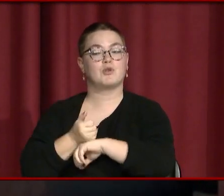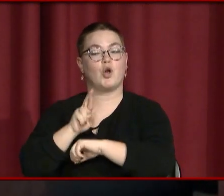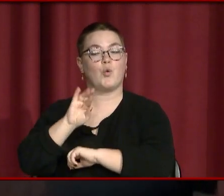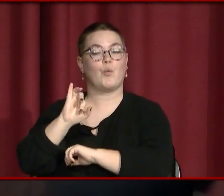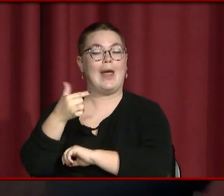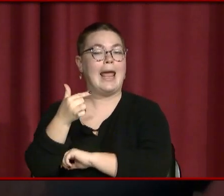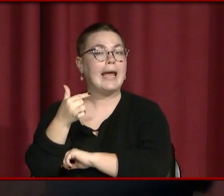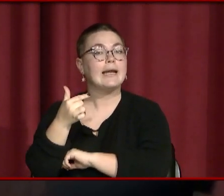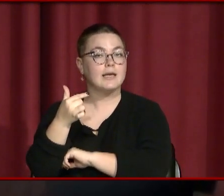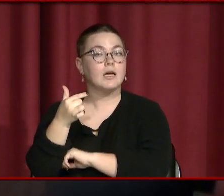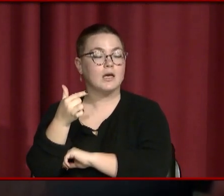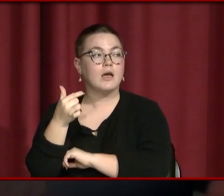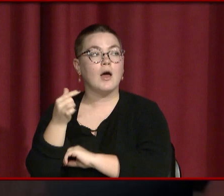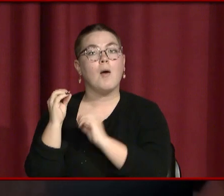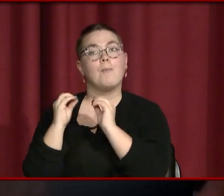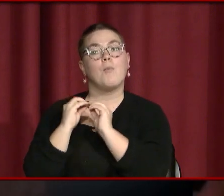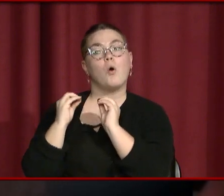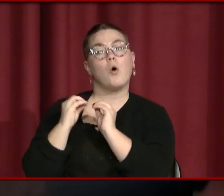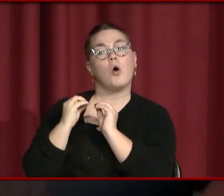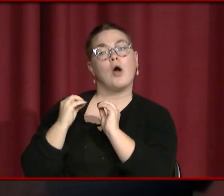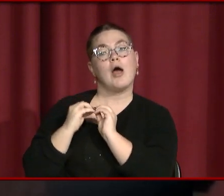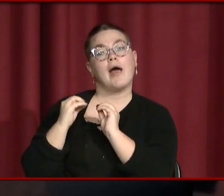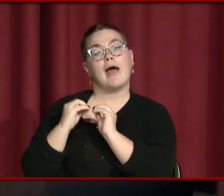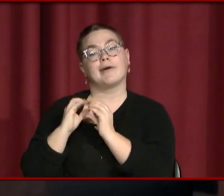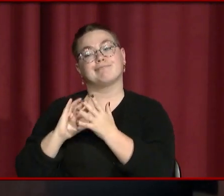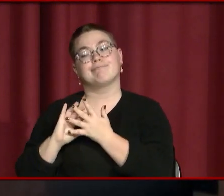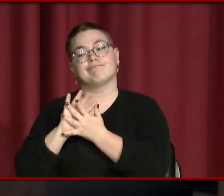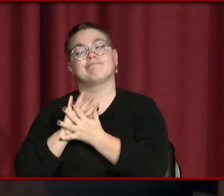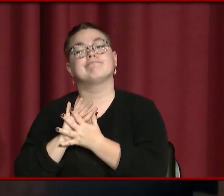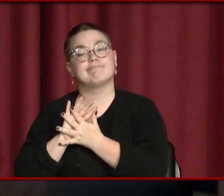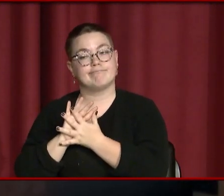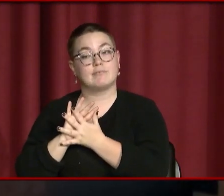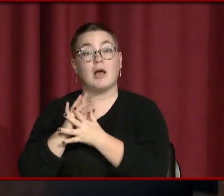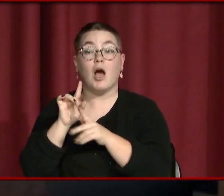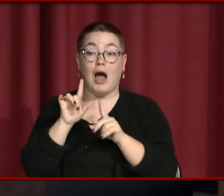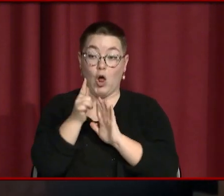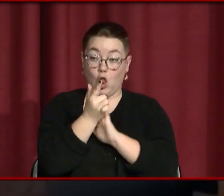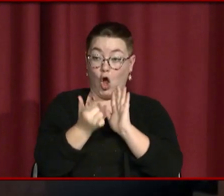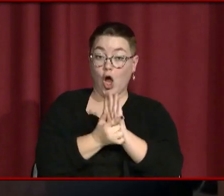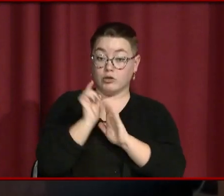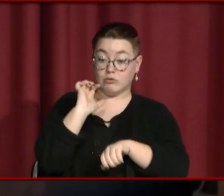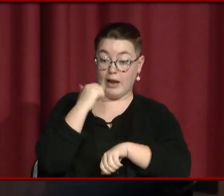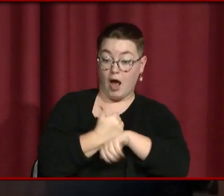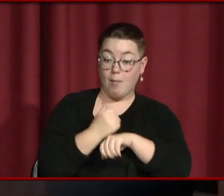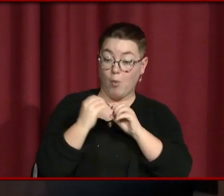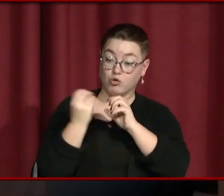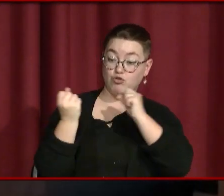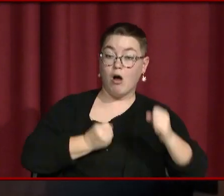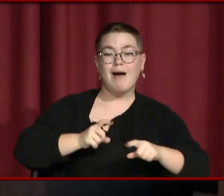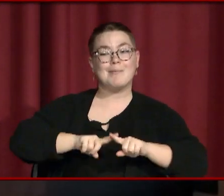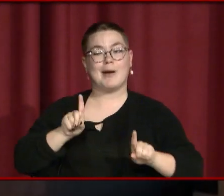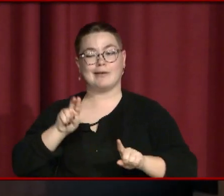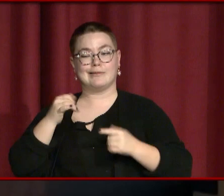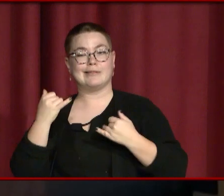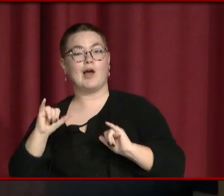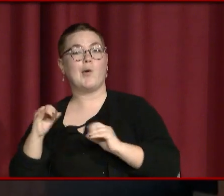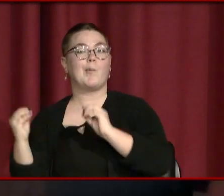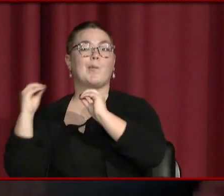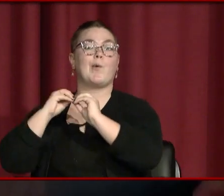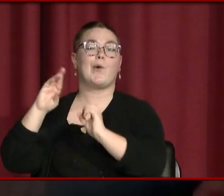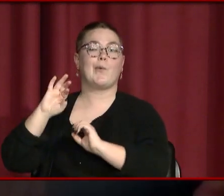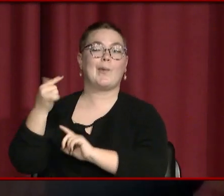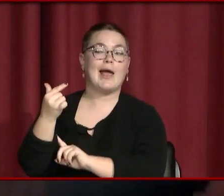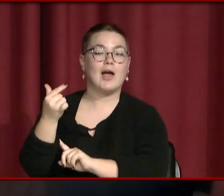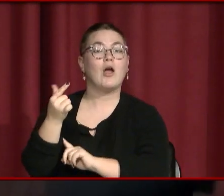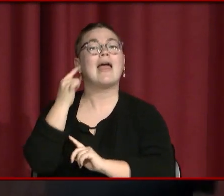than last decade, even though we have stronger rules in the Ohio Constitution. When we look at other states and their